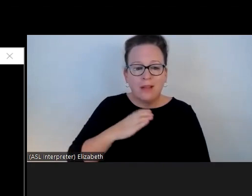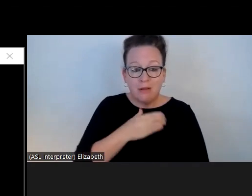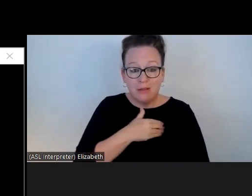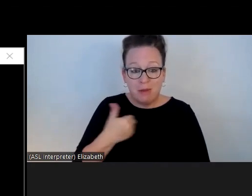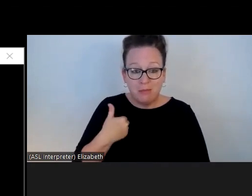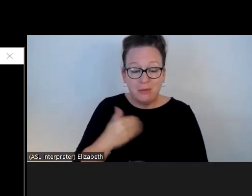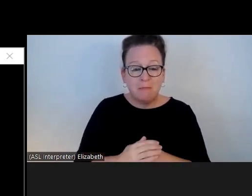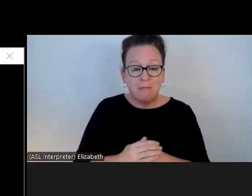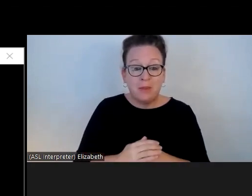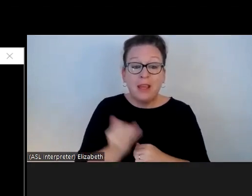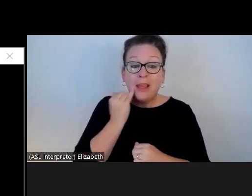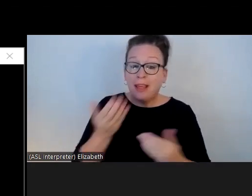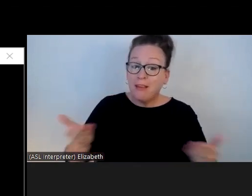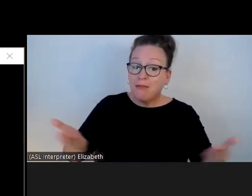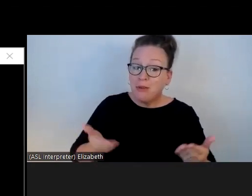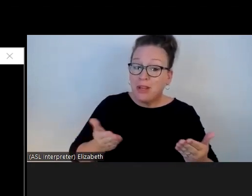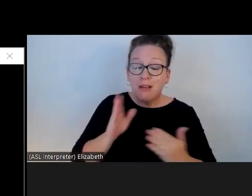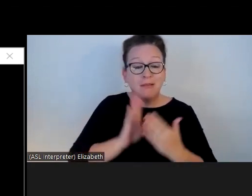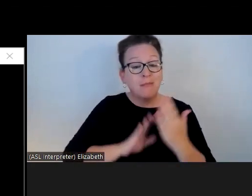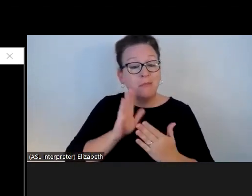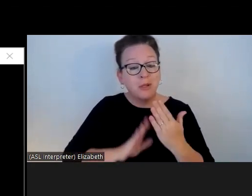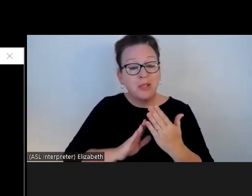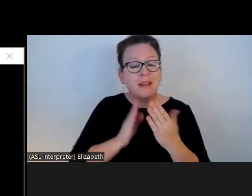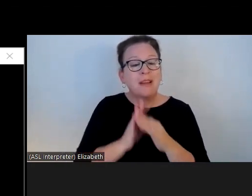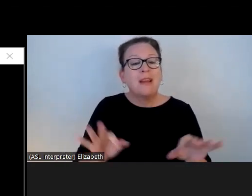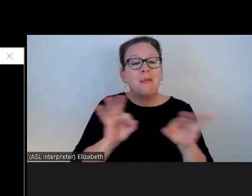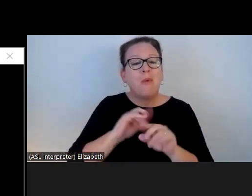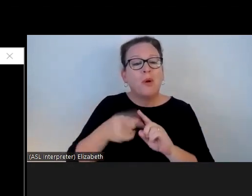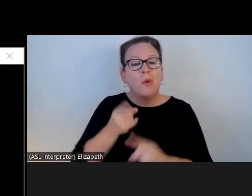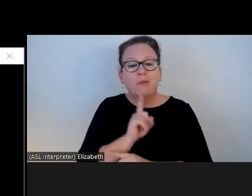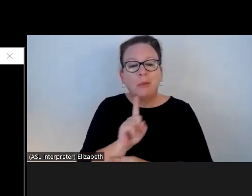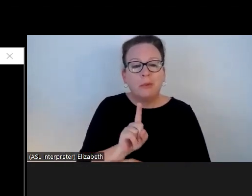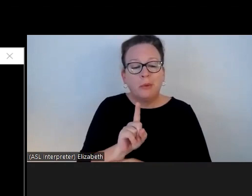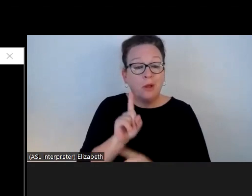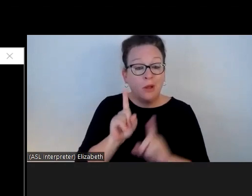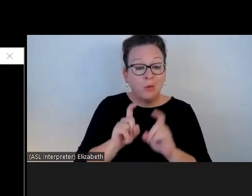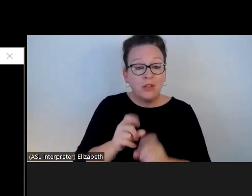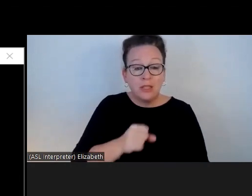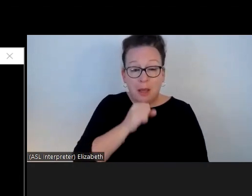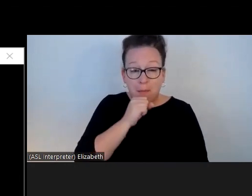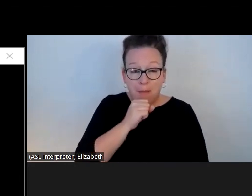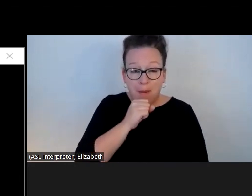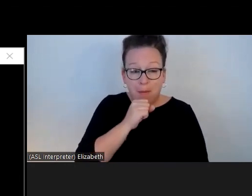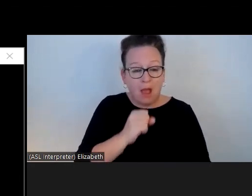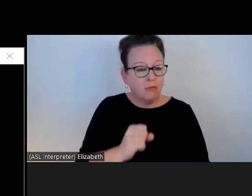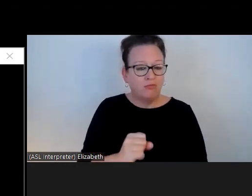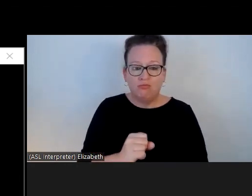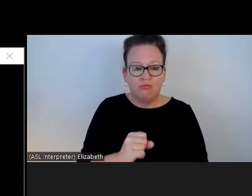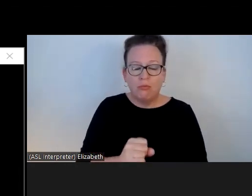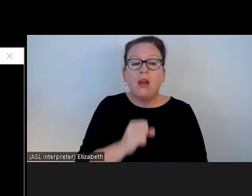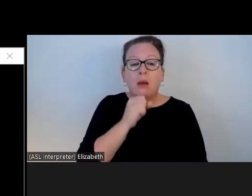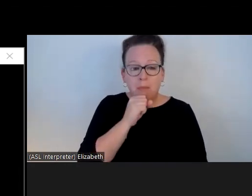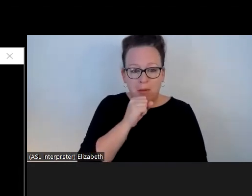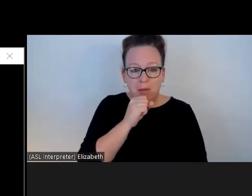In-person attendees who are asking questions, please make sure to speak into the microphone. We'll pass one around so that virtual attendees can hear your questions.